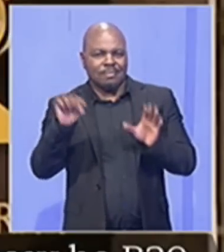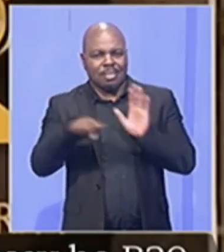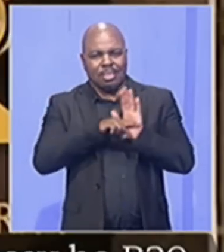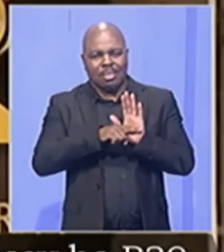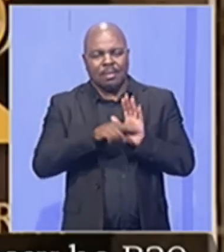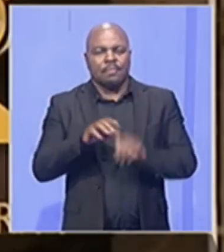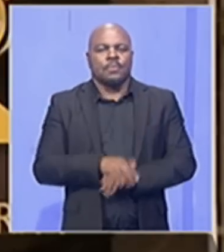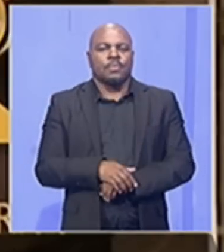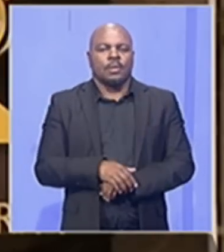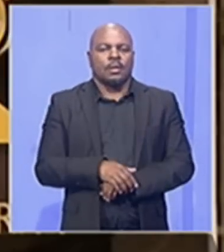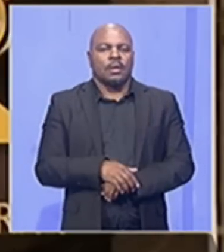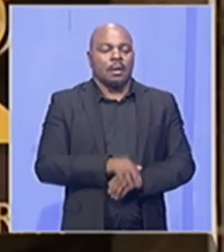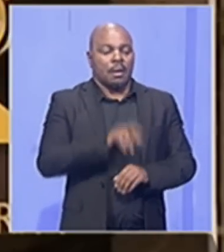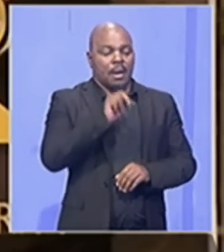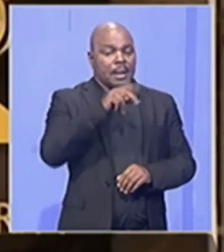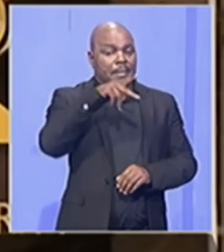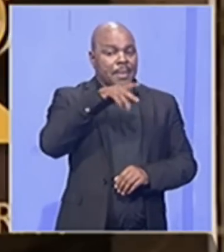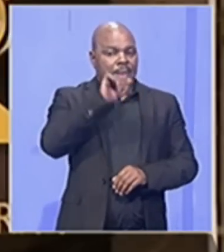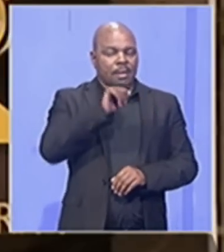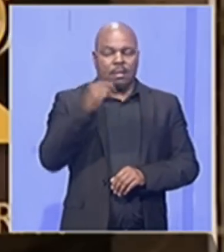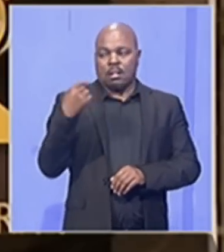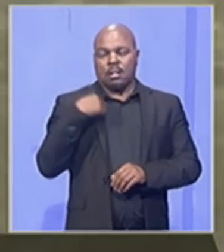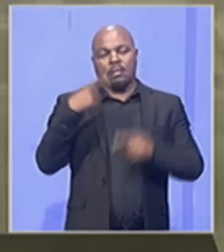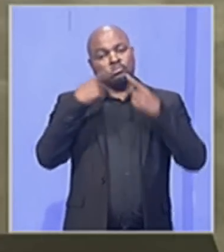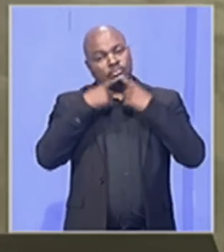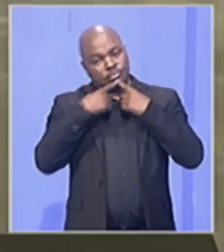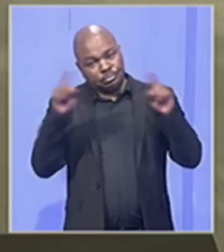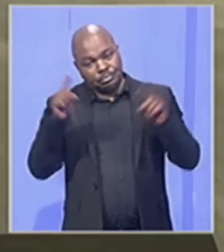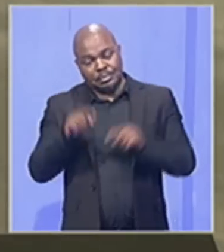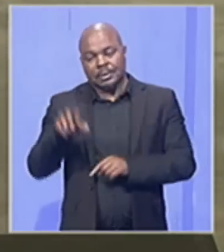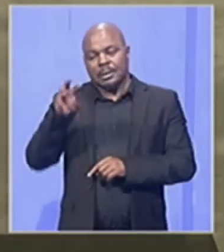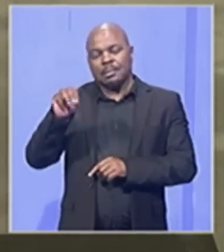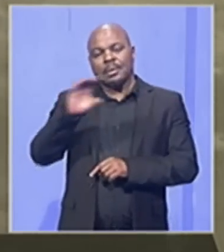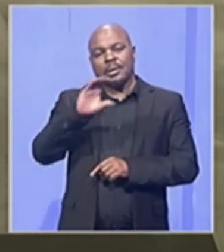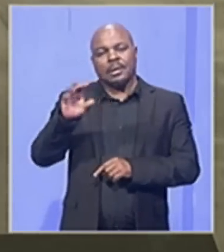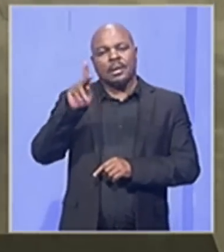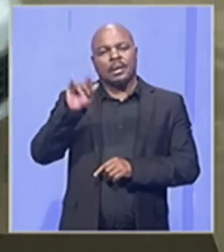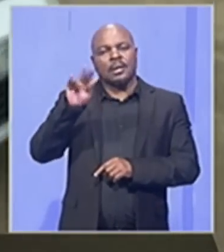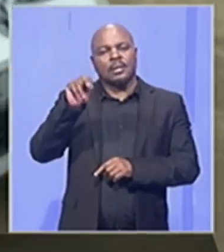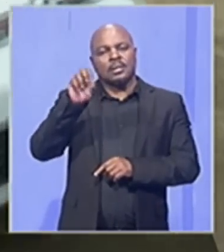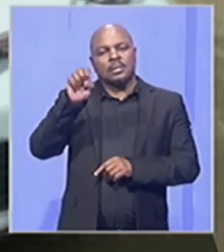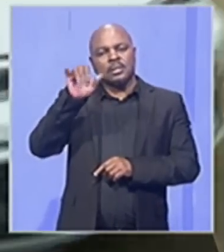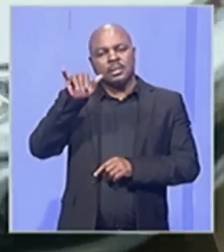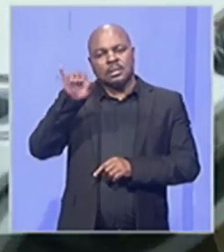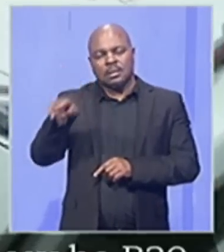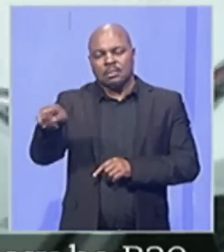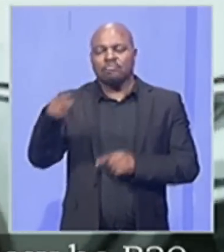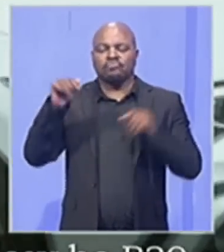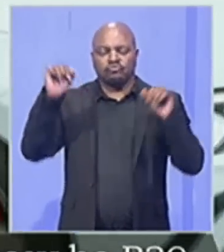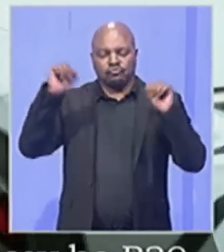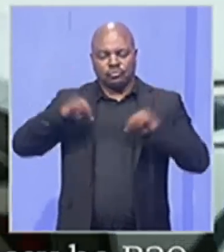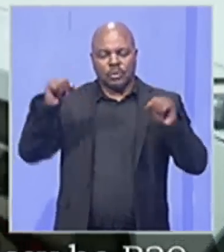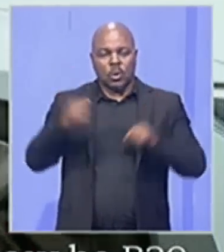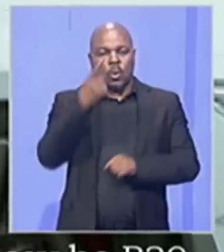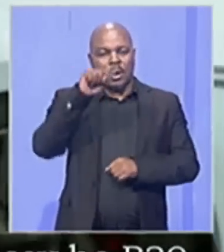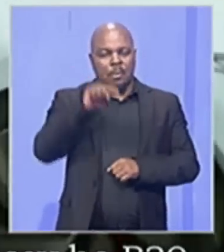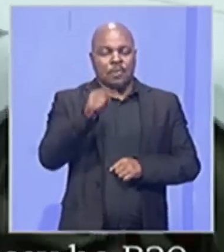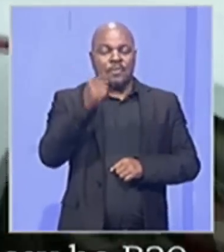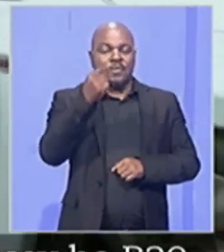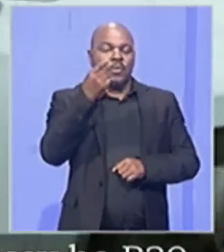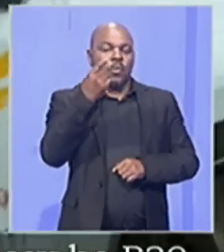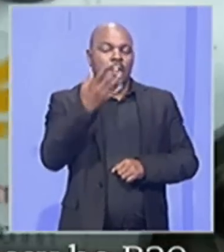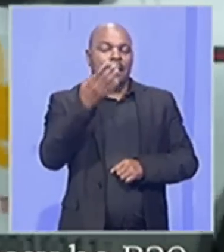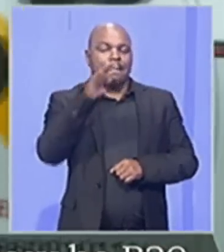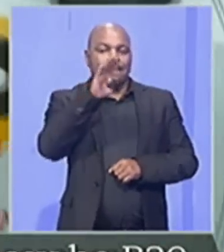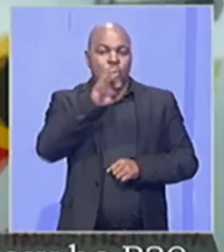Lekala la mmuso la botjhutjhisi le sa tswa etsa phatlalatso hore McKinsey e dumetse ho lefa diranta tse bilione felana nngwe accounting ya ho kgutlisa thepa